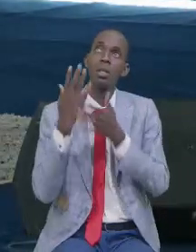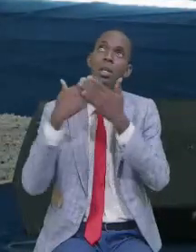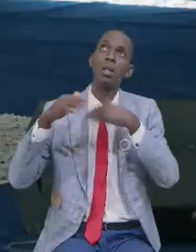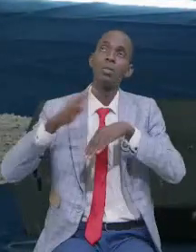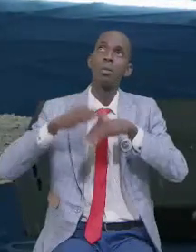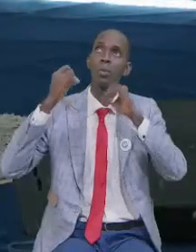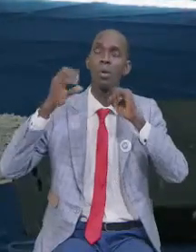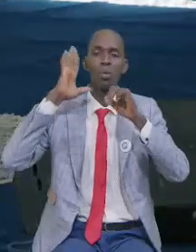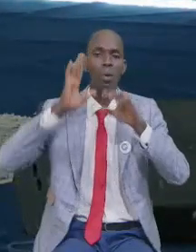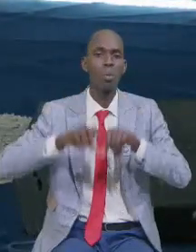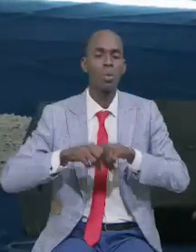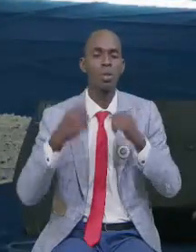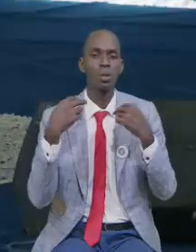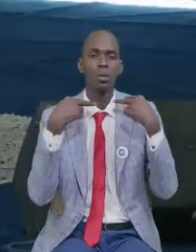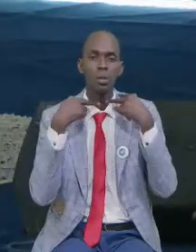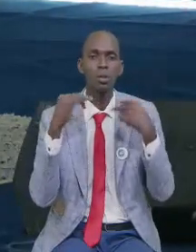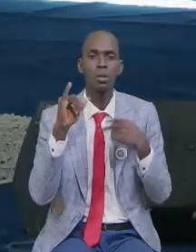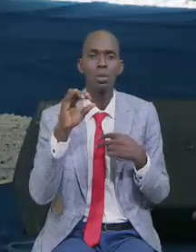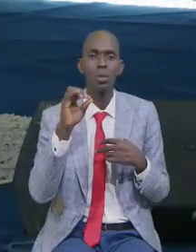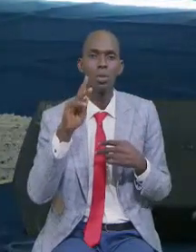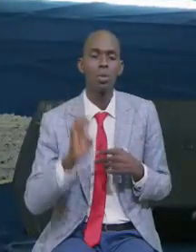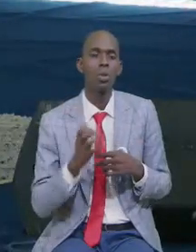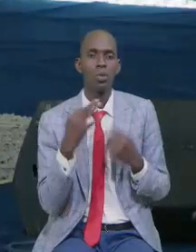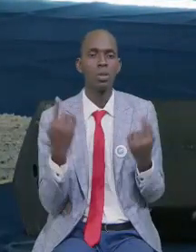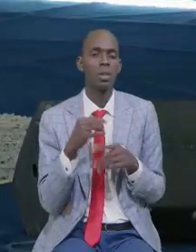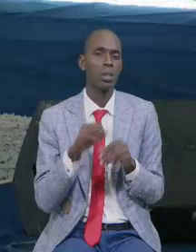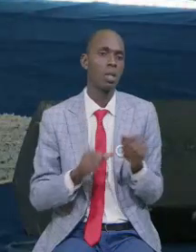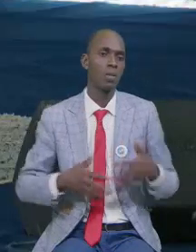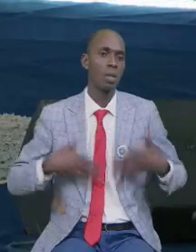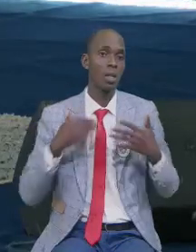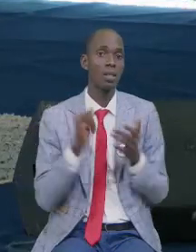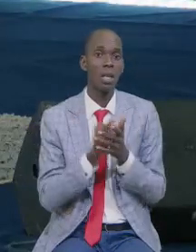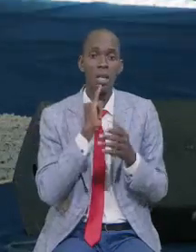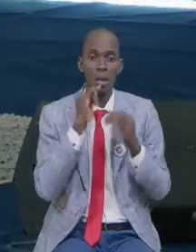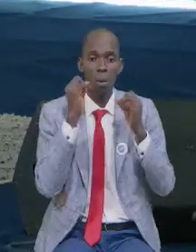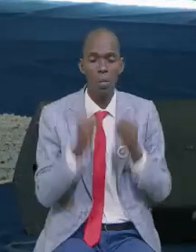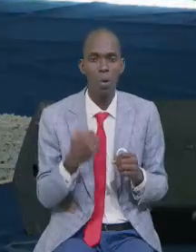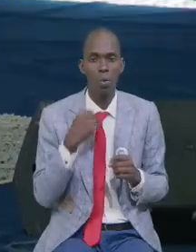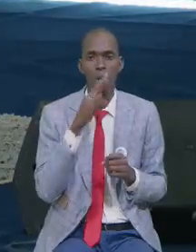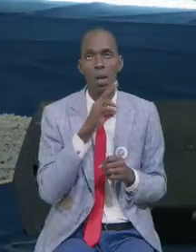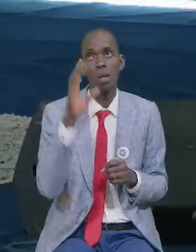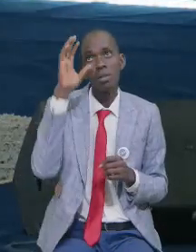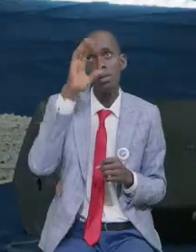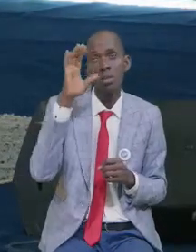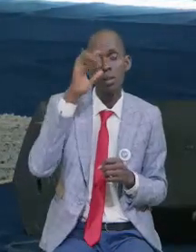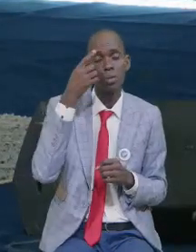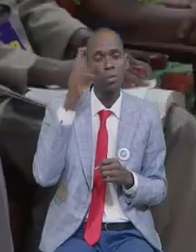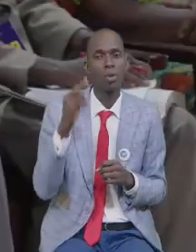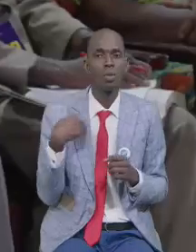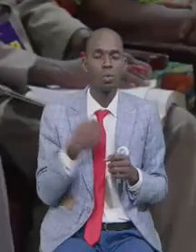sin in every life, that the power we're seeking, that the power we're receiving, and we're going to prove